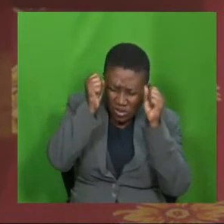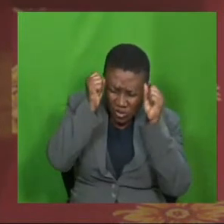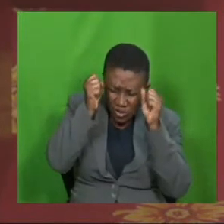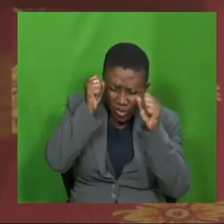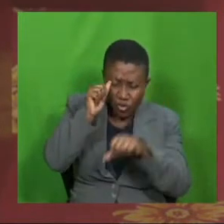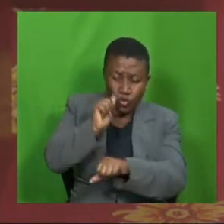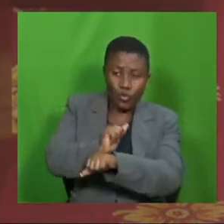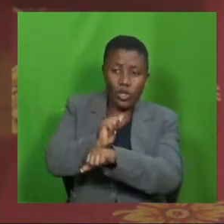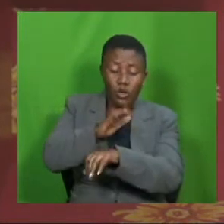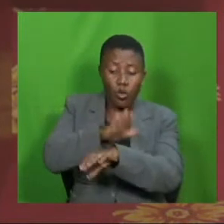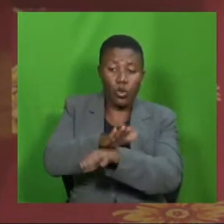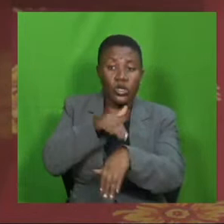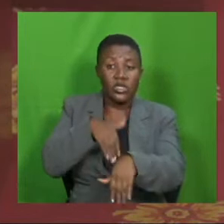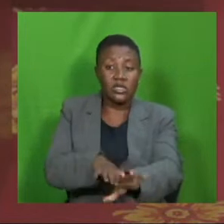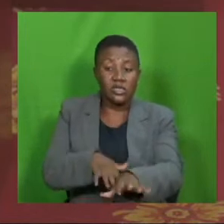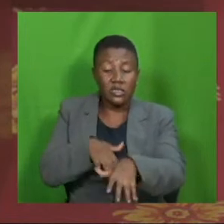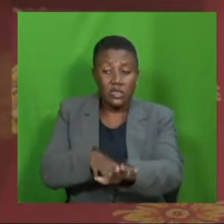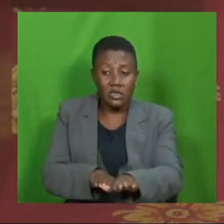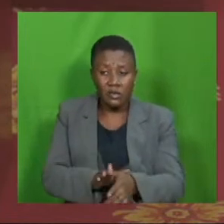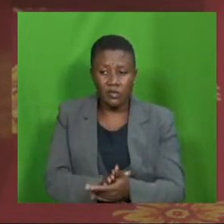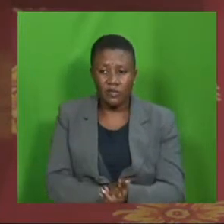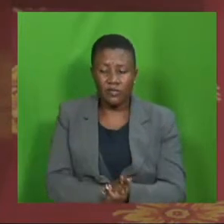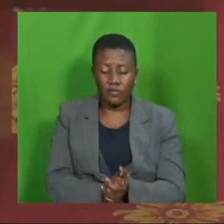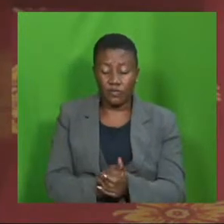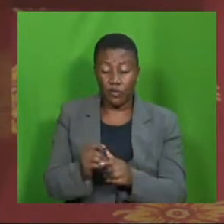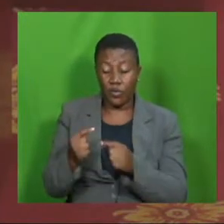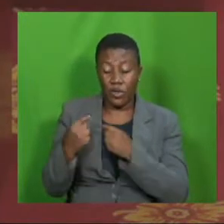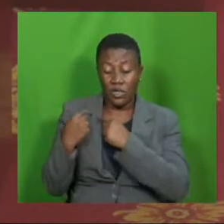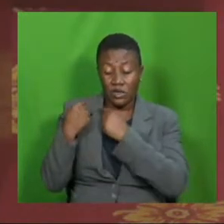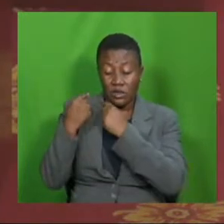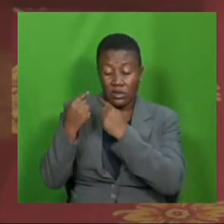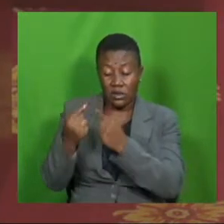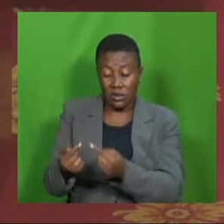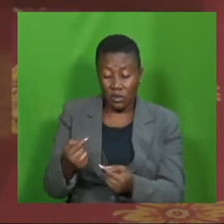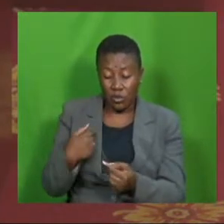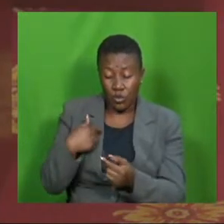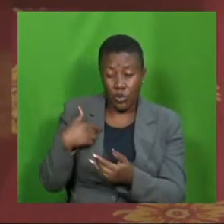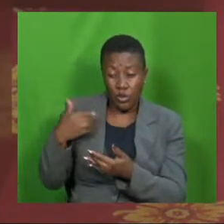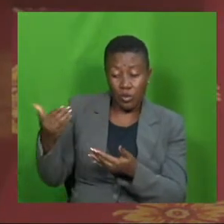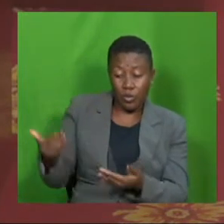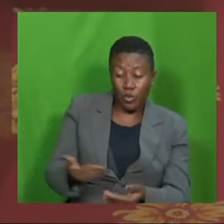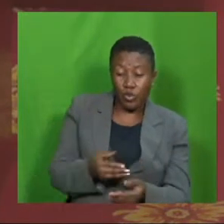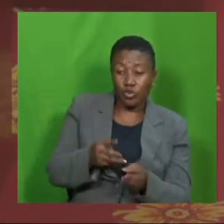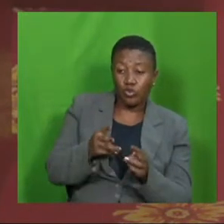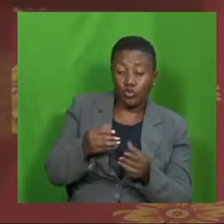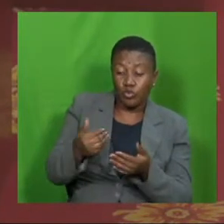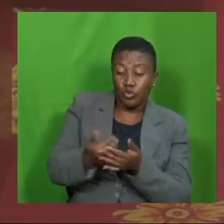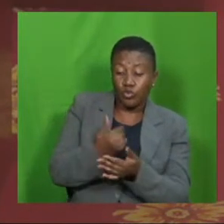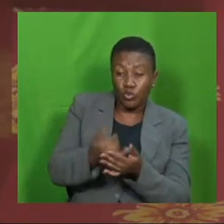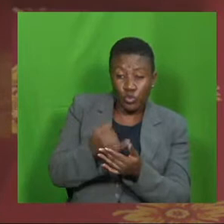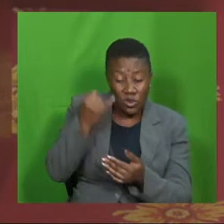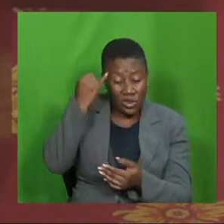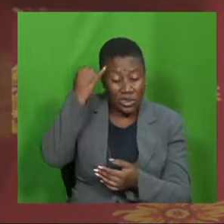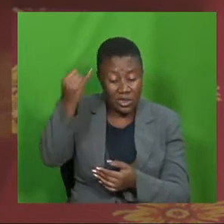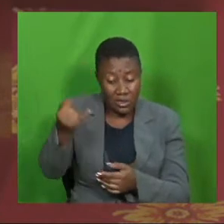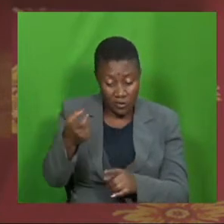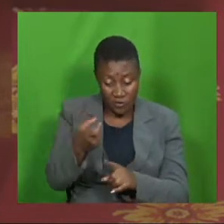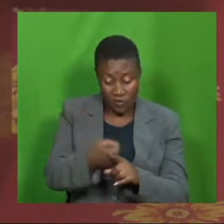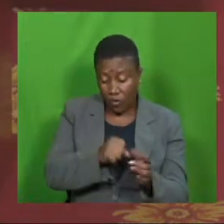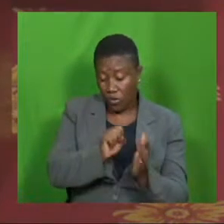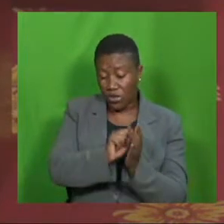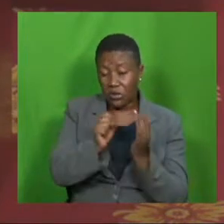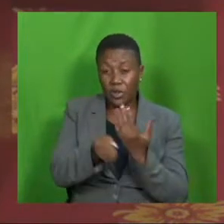sea. But since we brought in these measures, from September to